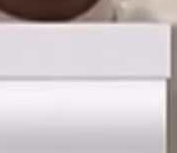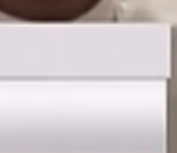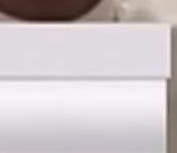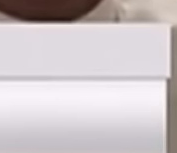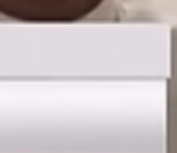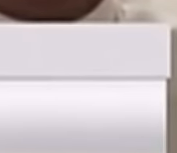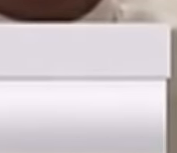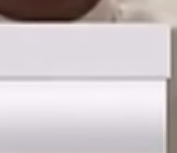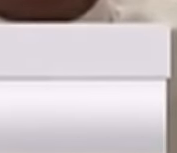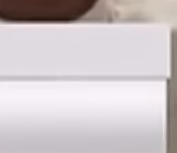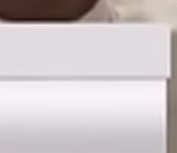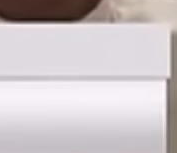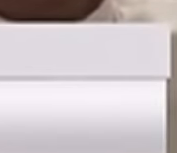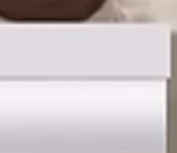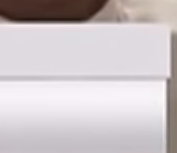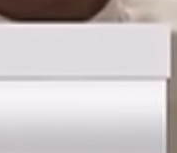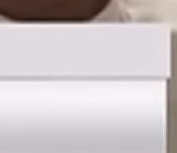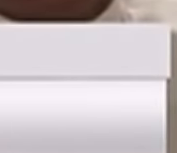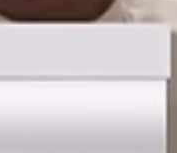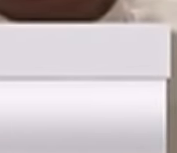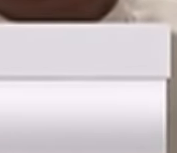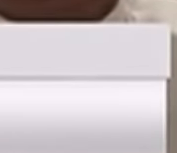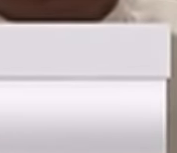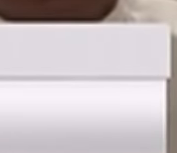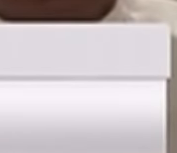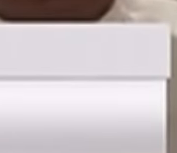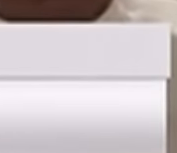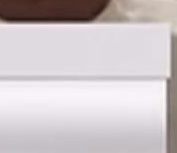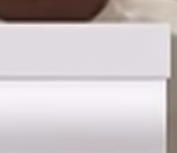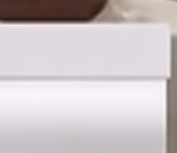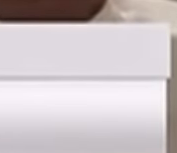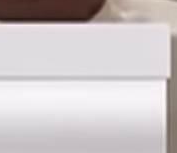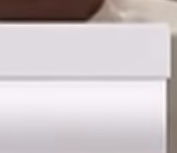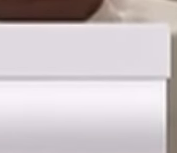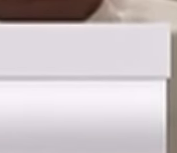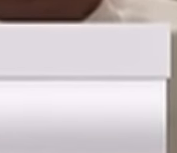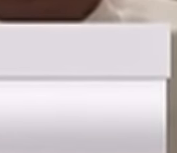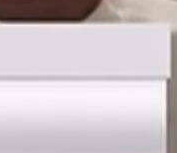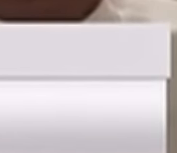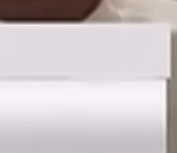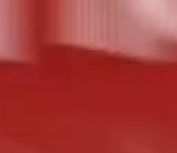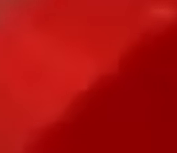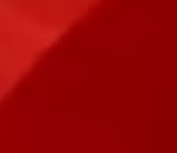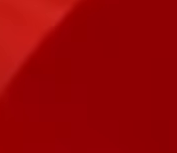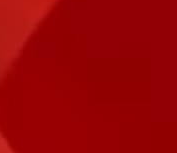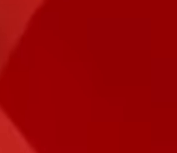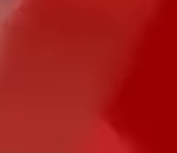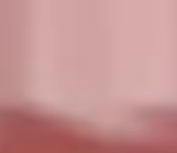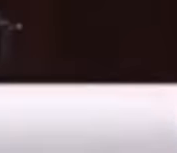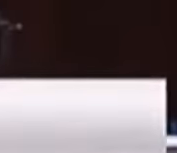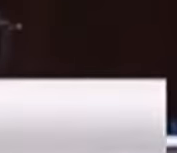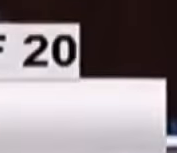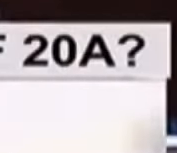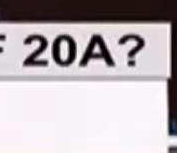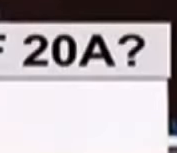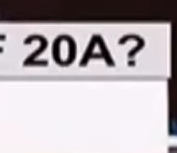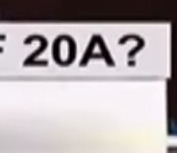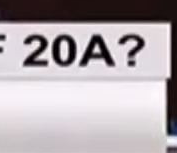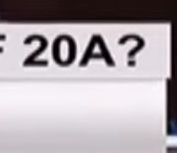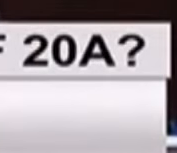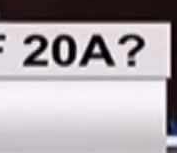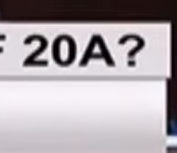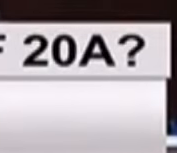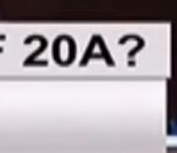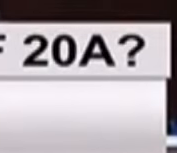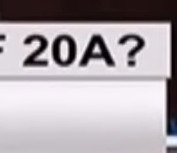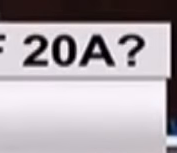the SJP parliamentary group. Decision reached to take disciplinary action against the 8 MPs. Why did the MP vote